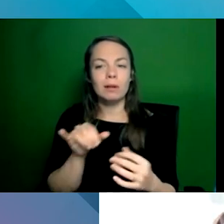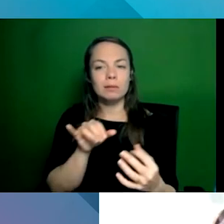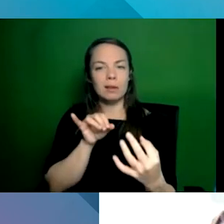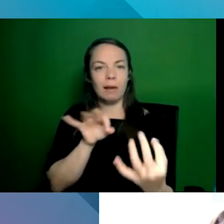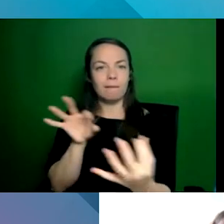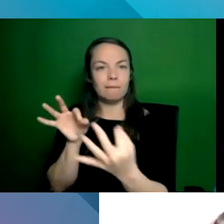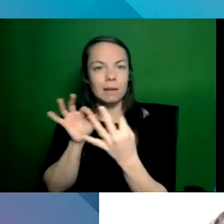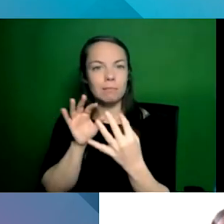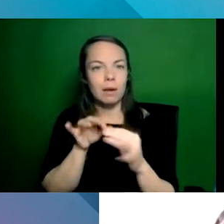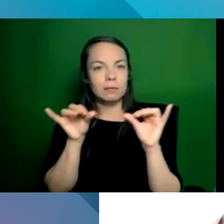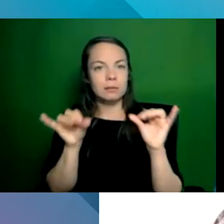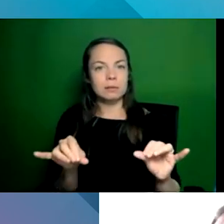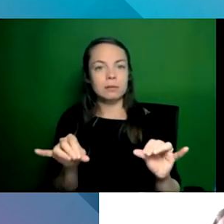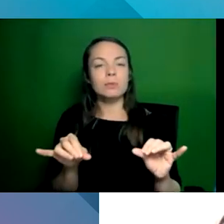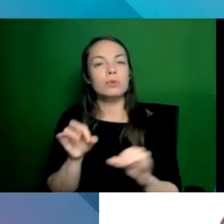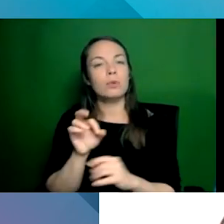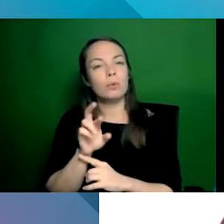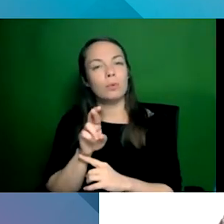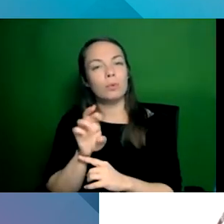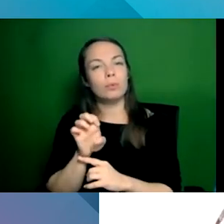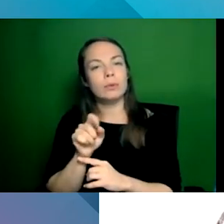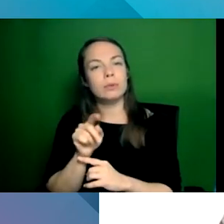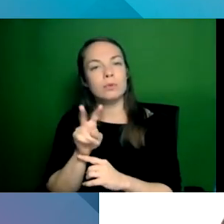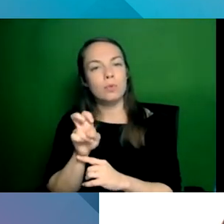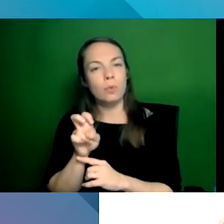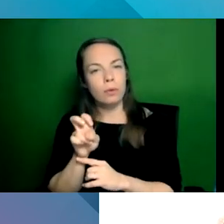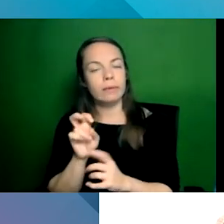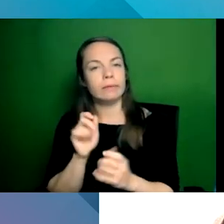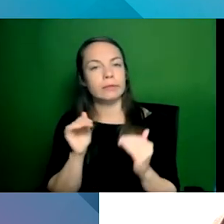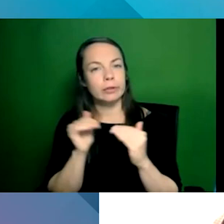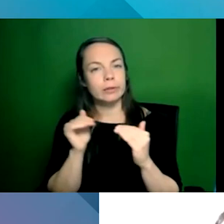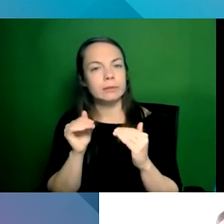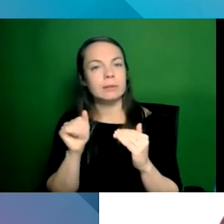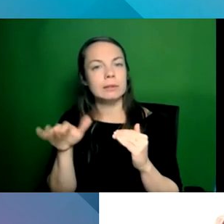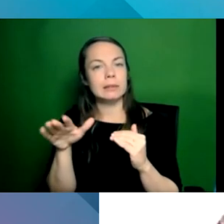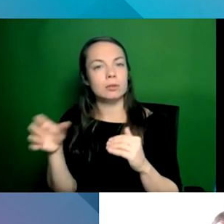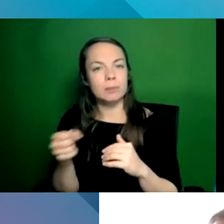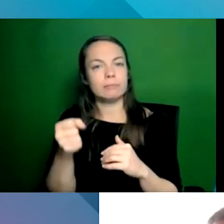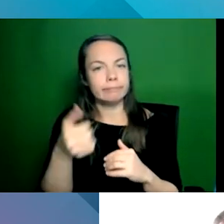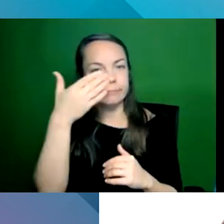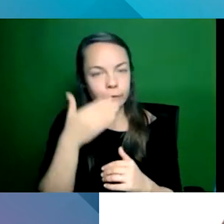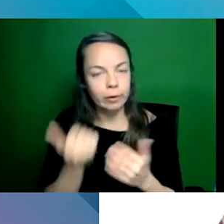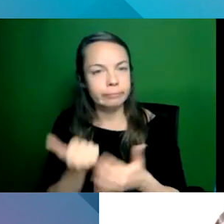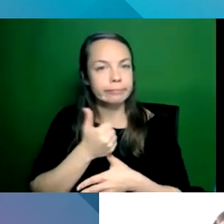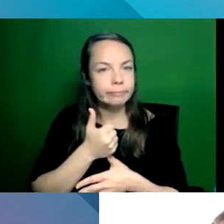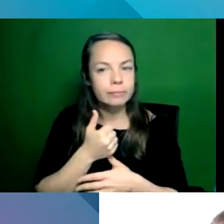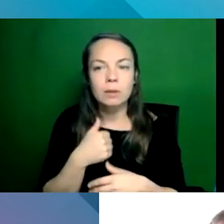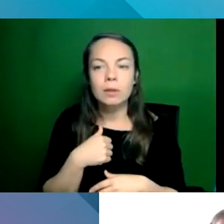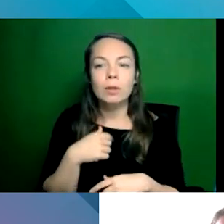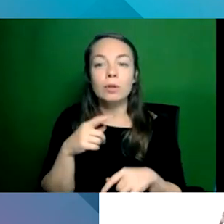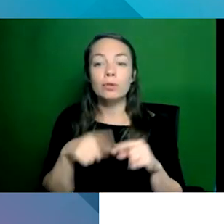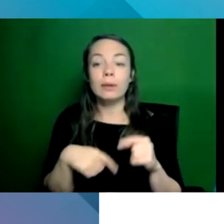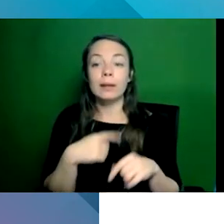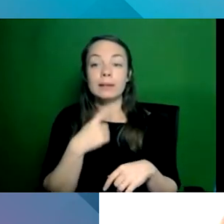we have. So restorative justice has to come up front. You can't prioritize your chief development officer at $125,000